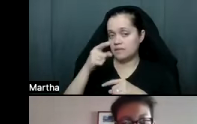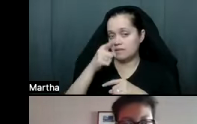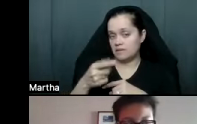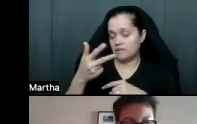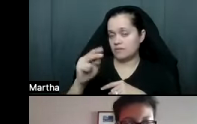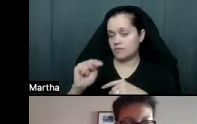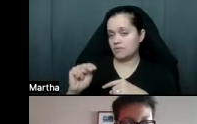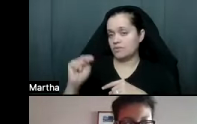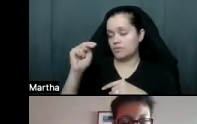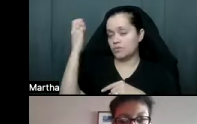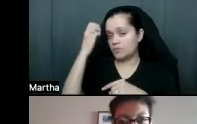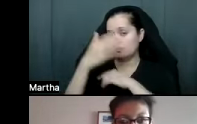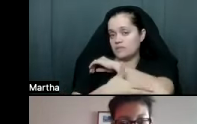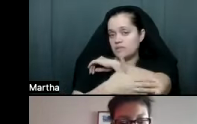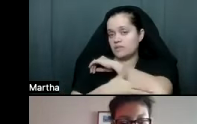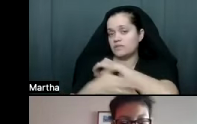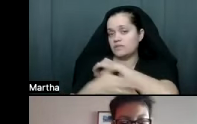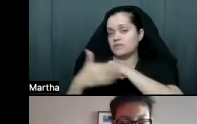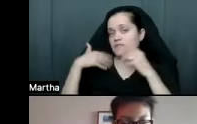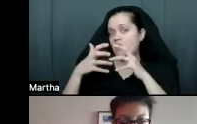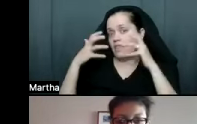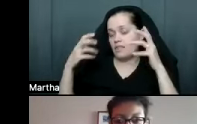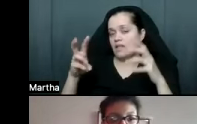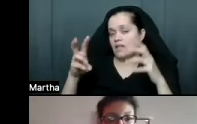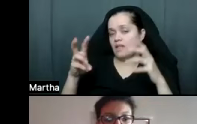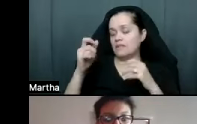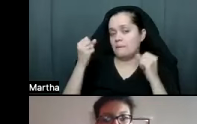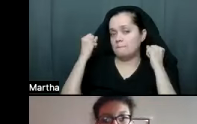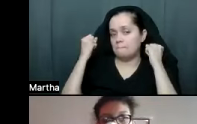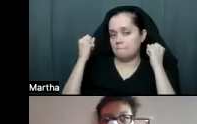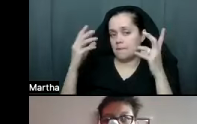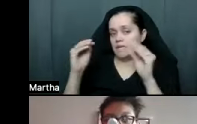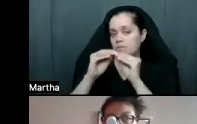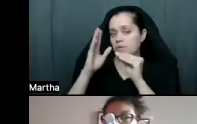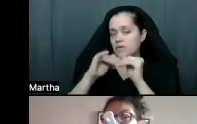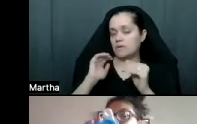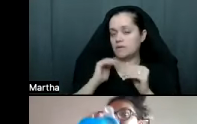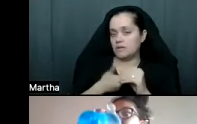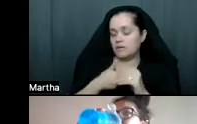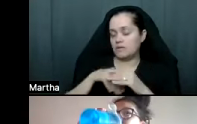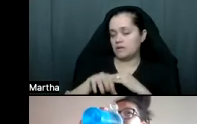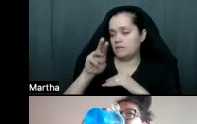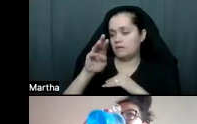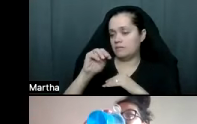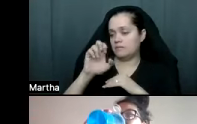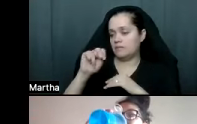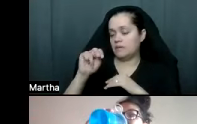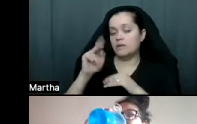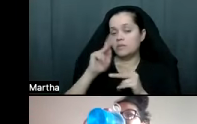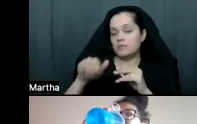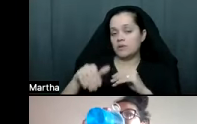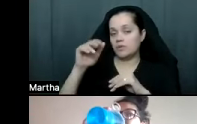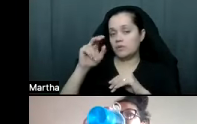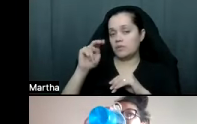have lots of lakes, many more than are in Minnesota. So people who grew up in Norway, Sweden, Finland